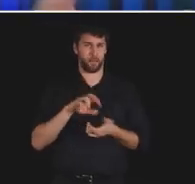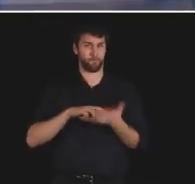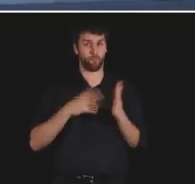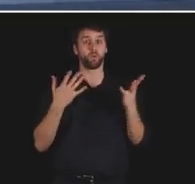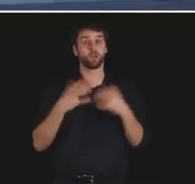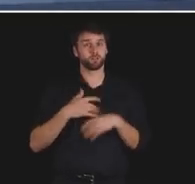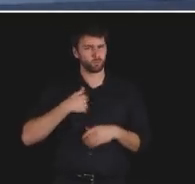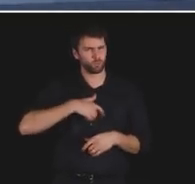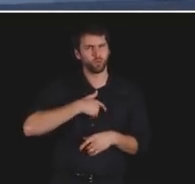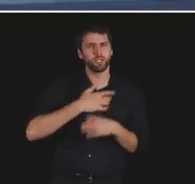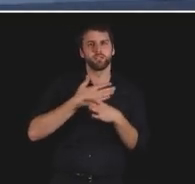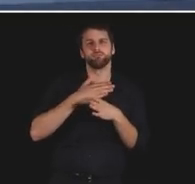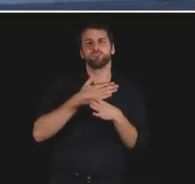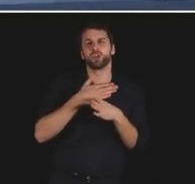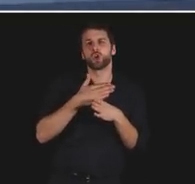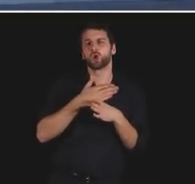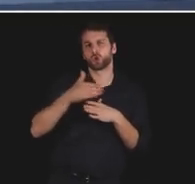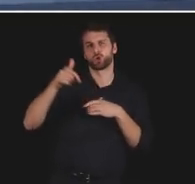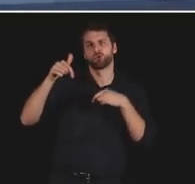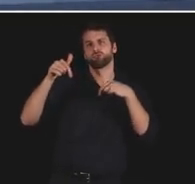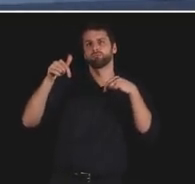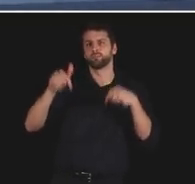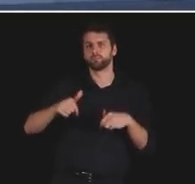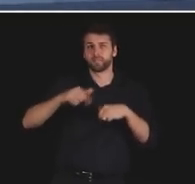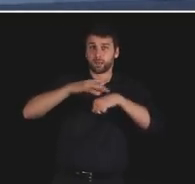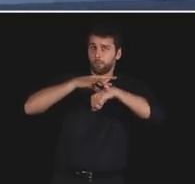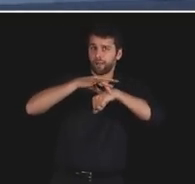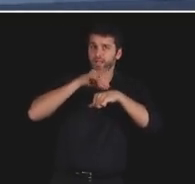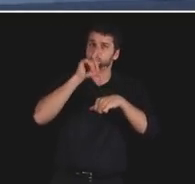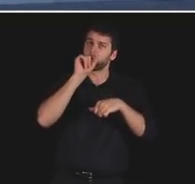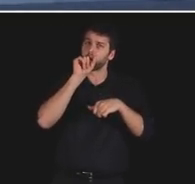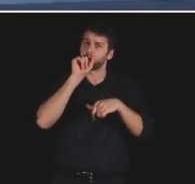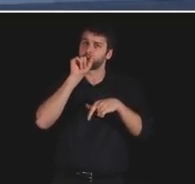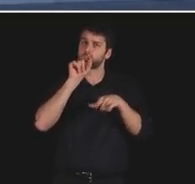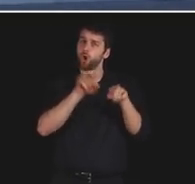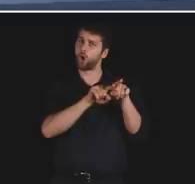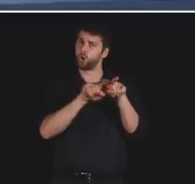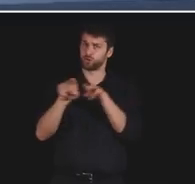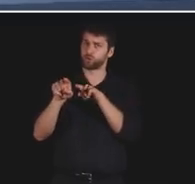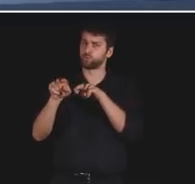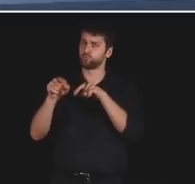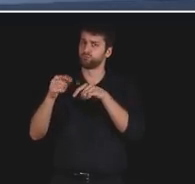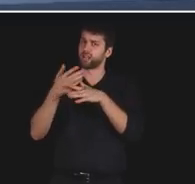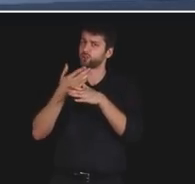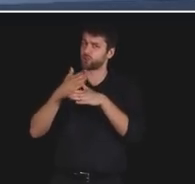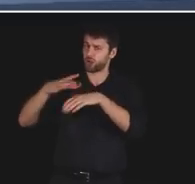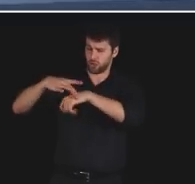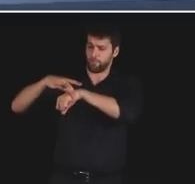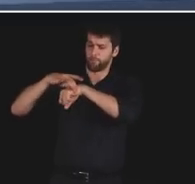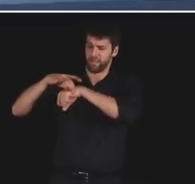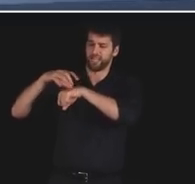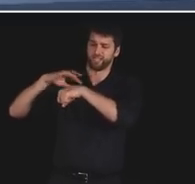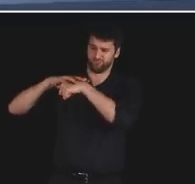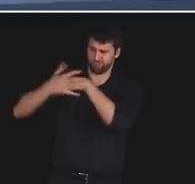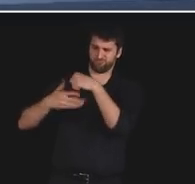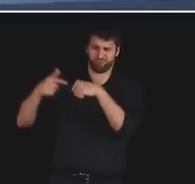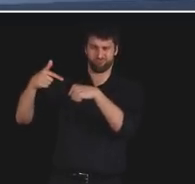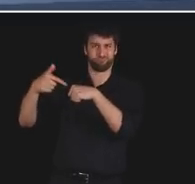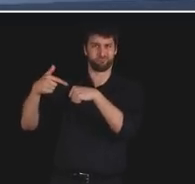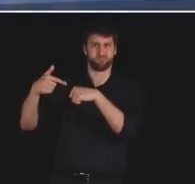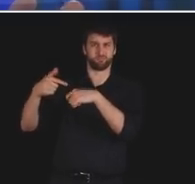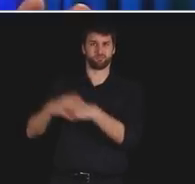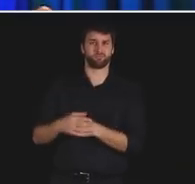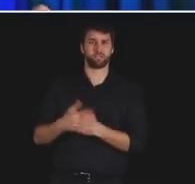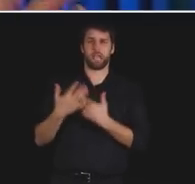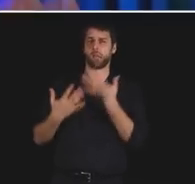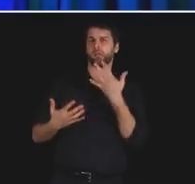and by extension, the planet that they inhabit. And maybe that sounds a little touchy-feely, but I think it's worth